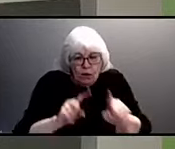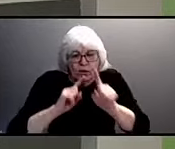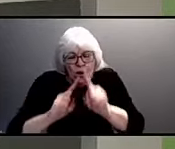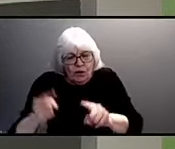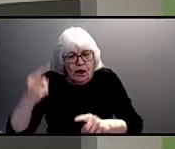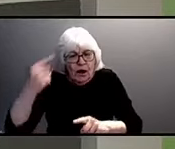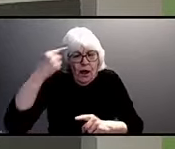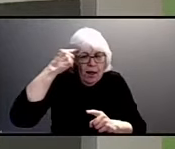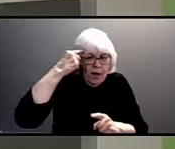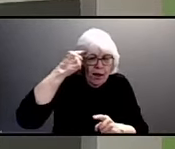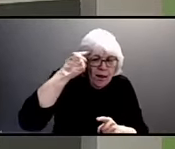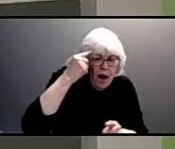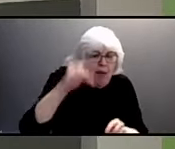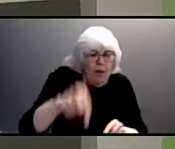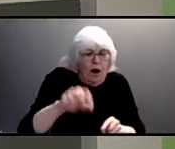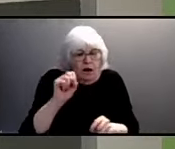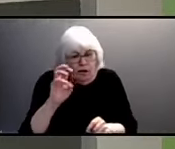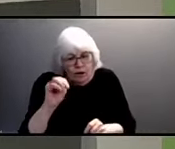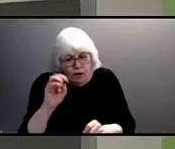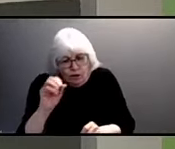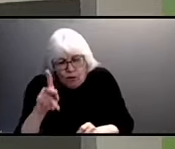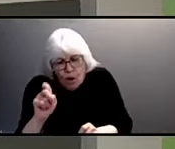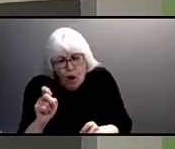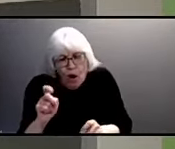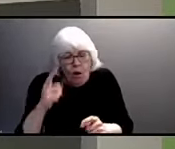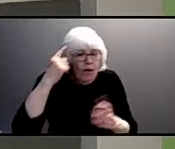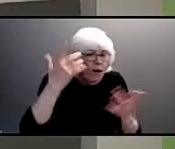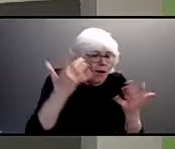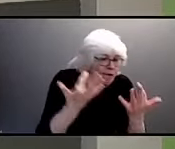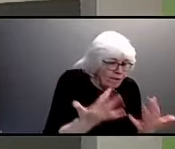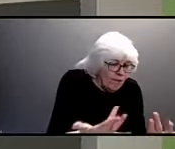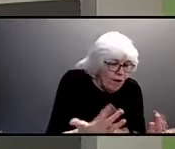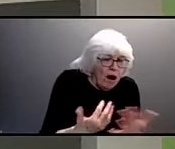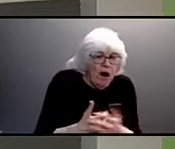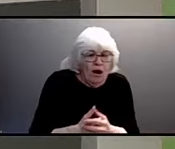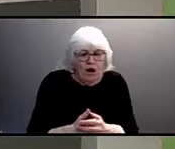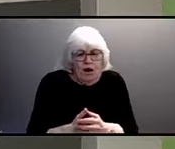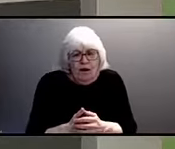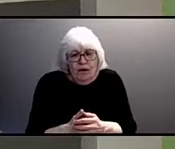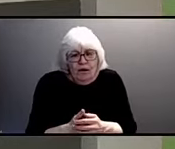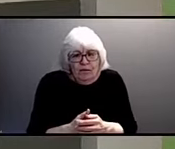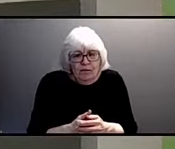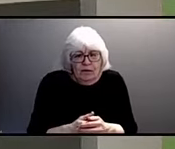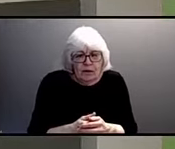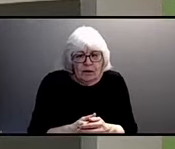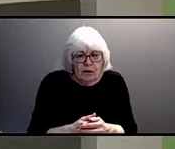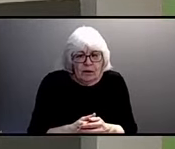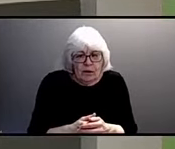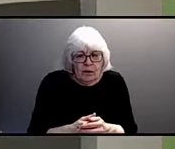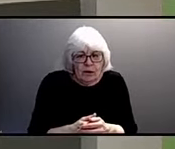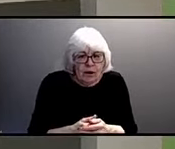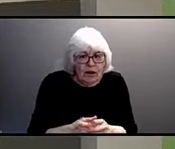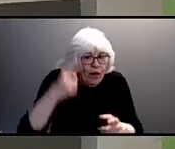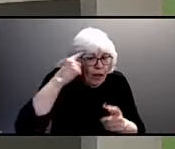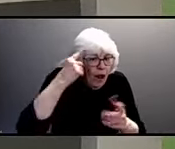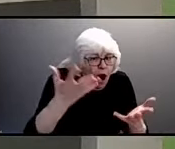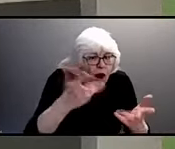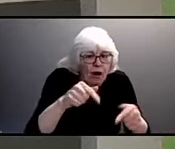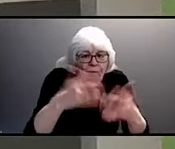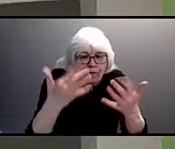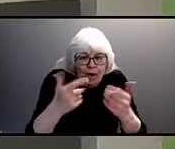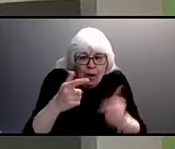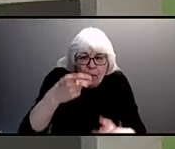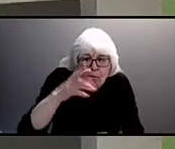flame. Sometimes that flame is from a propane appliance, which is totally allowed under the no burn